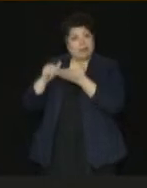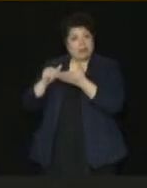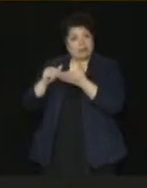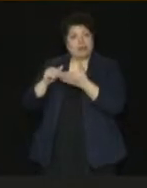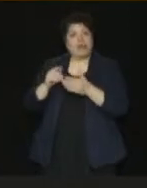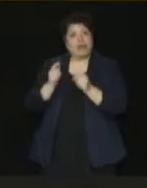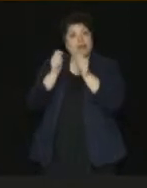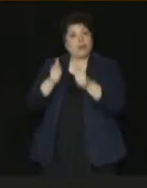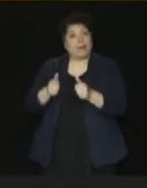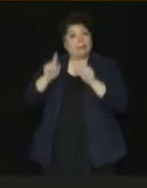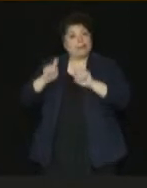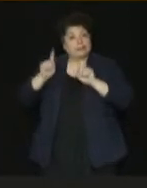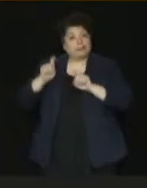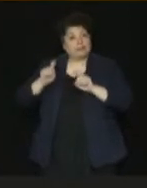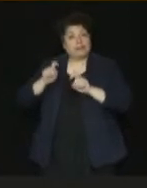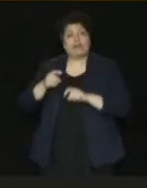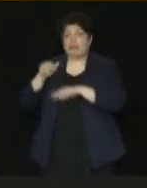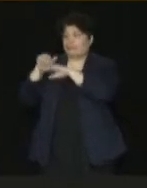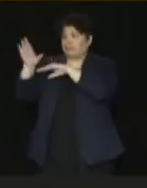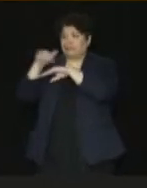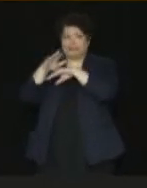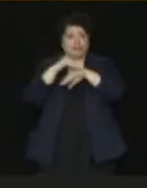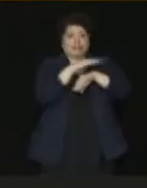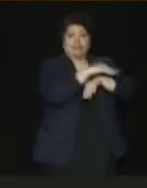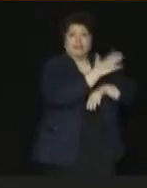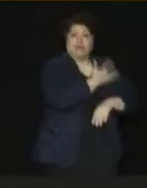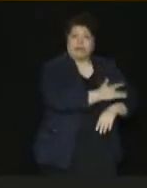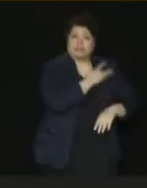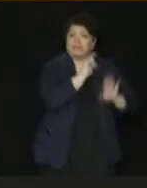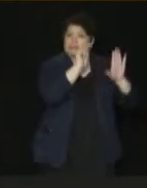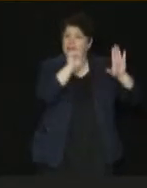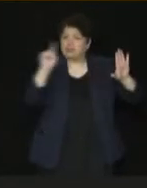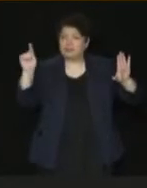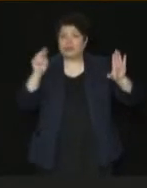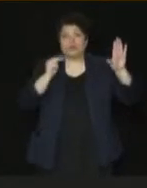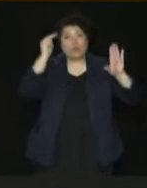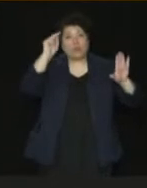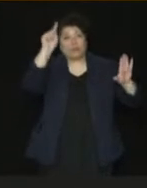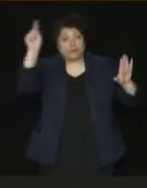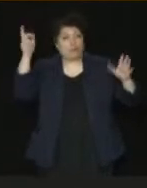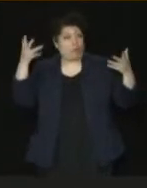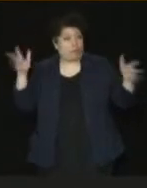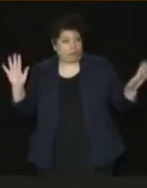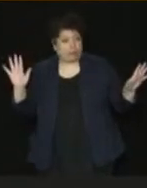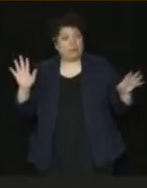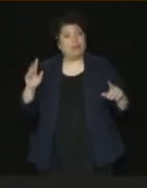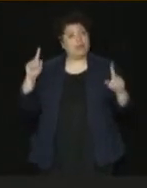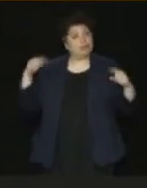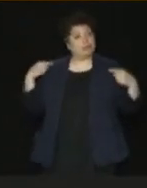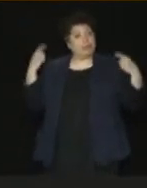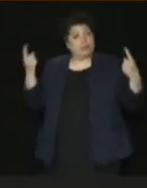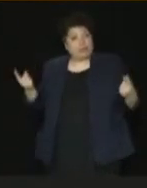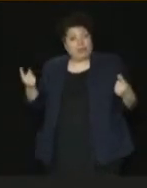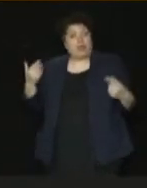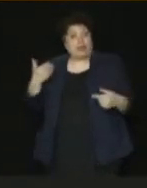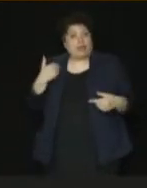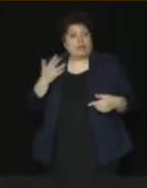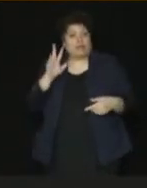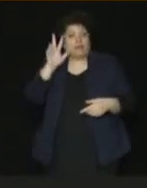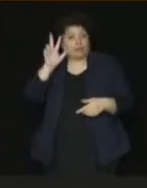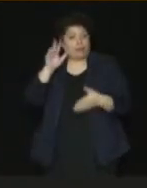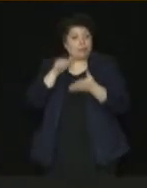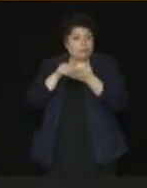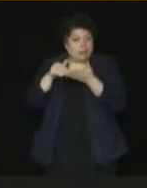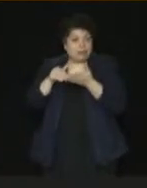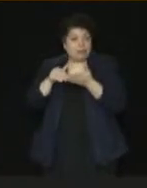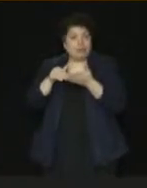rapid tests to the provinces and territories. However, to date, only slightly more than 3 million of